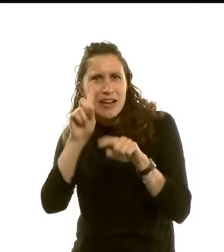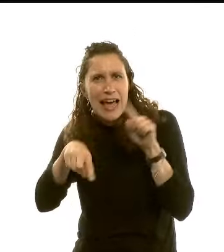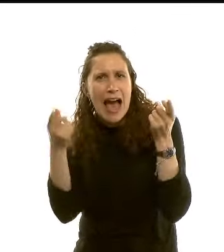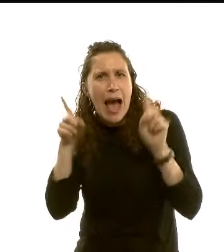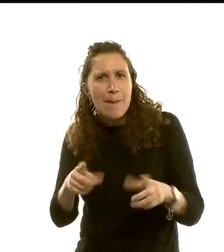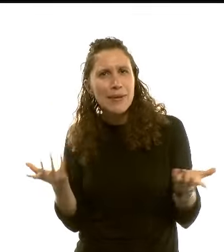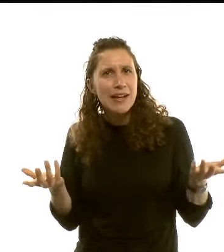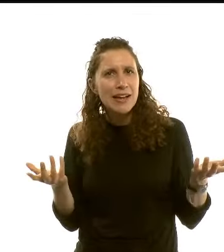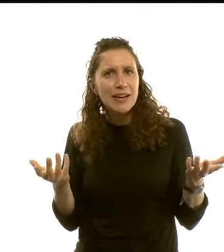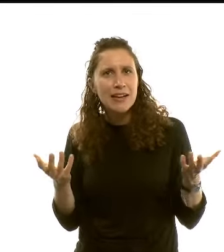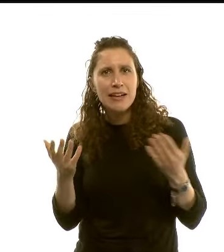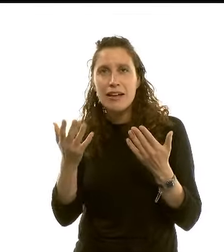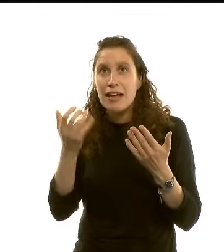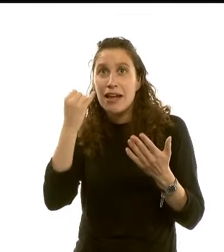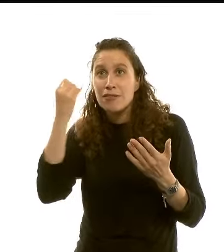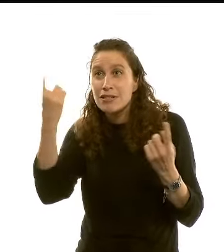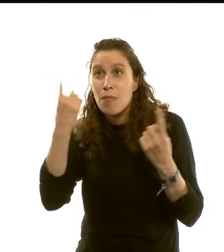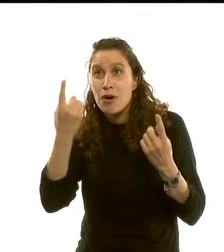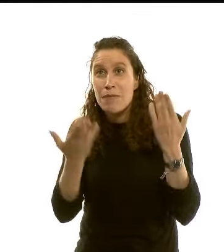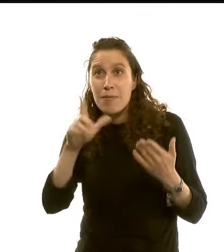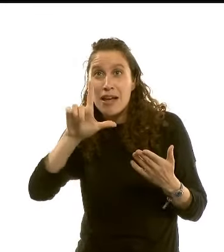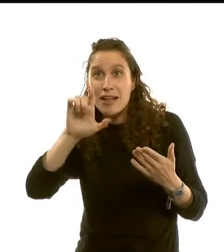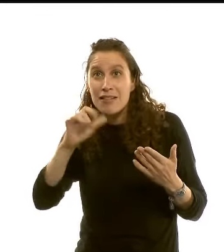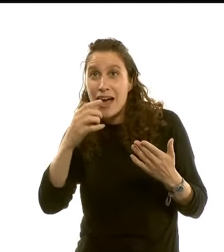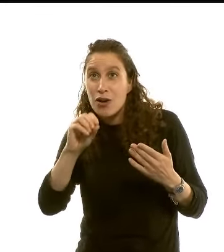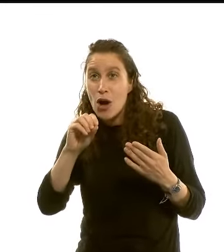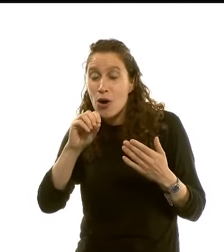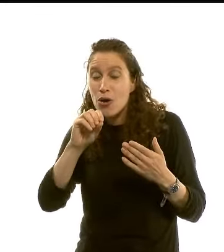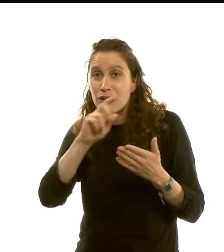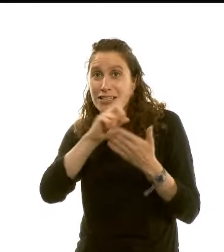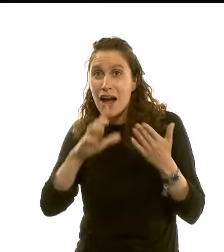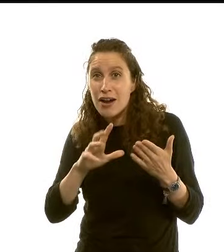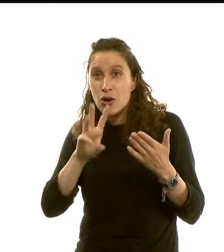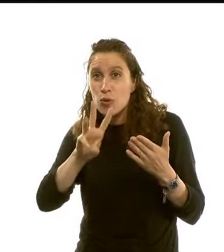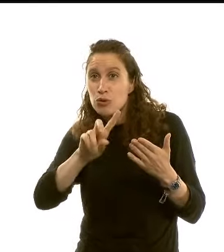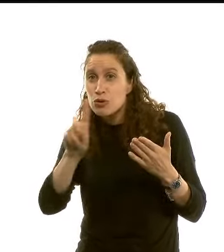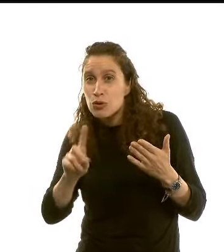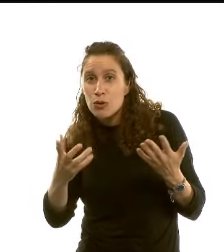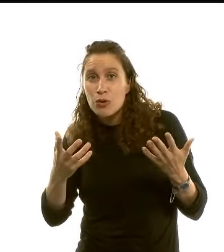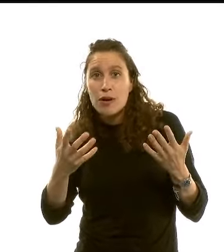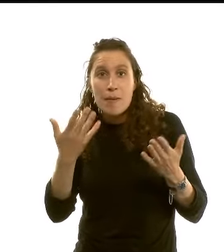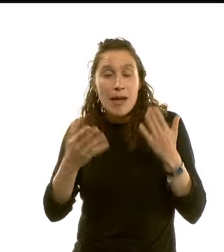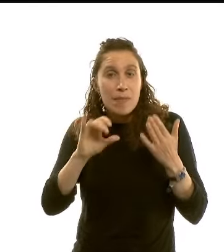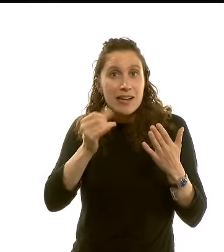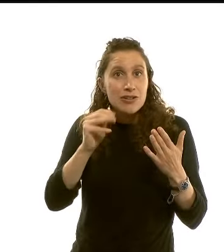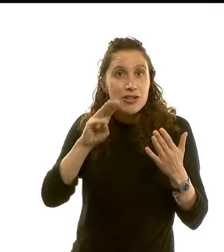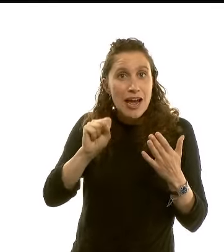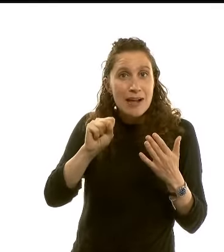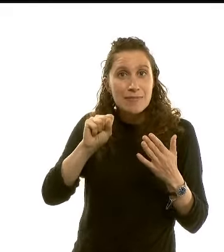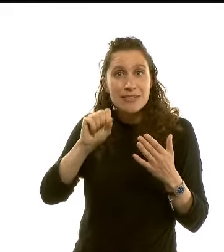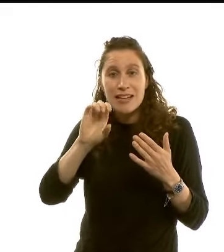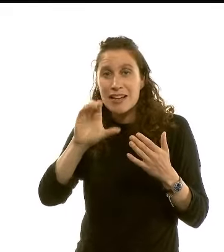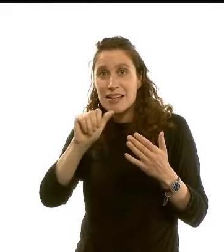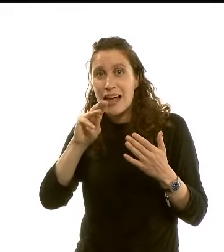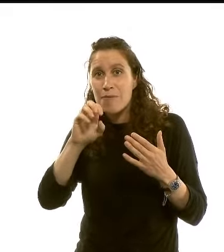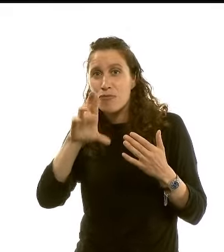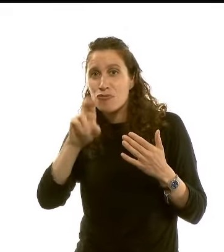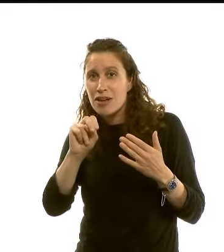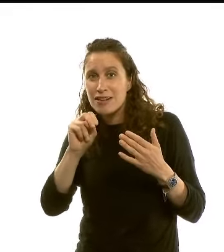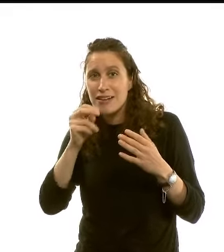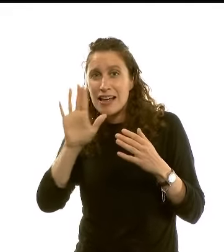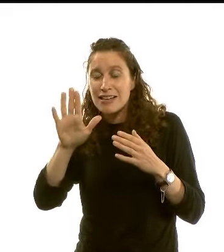if someone, I don't know, like Lego designer Woon Zhu and James Cameron's Lightstorm Entertainment's Joss